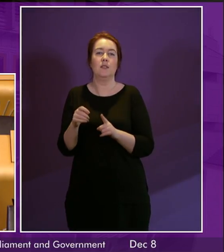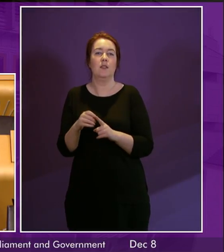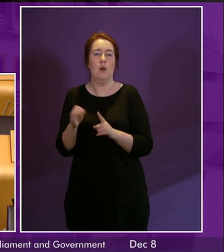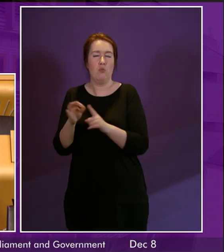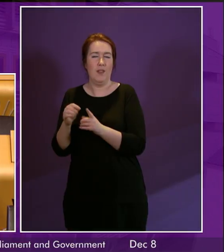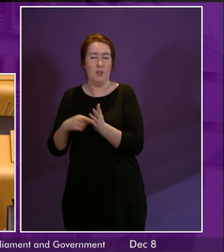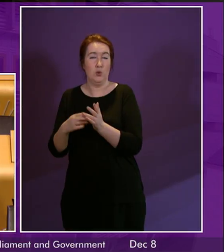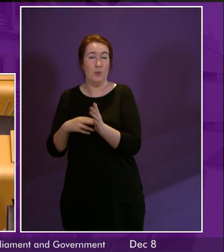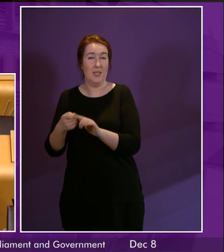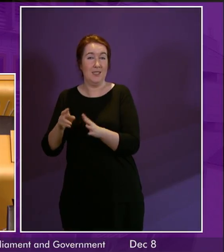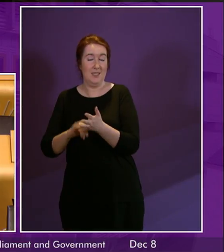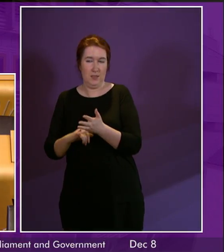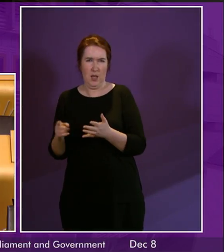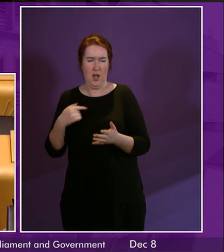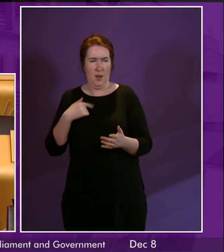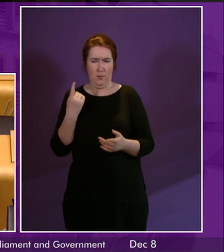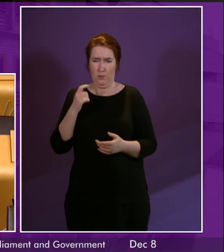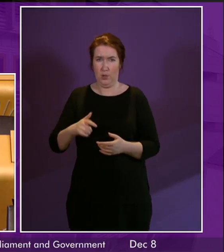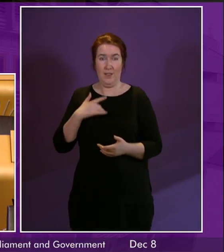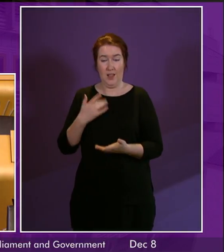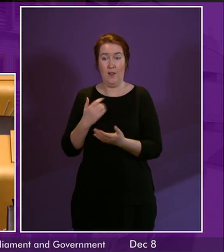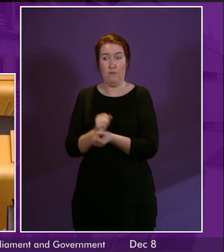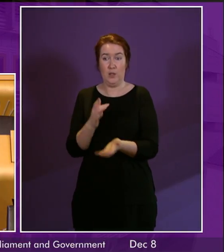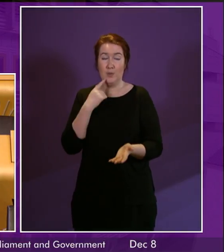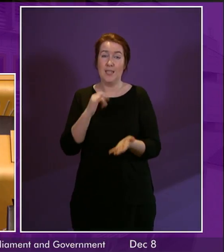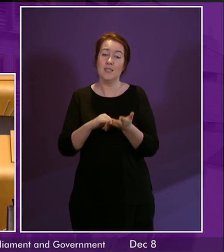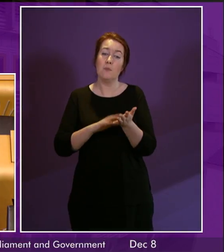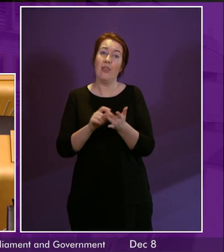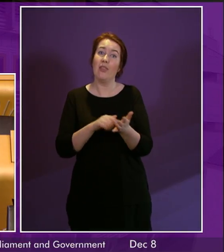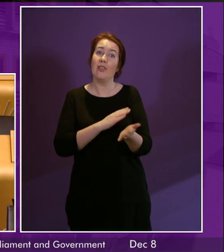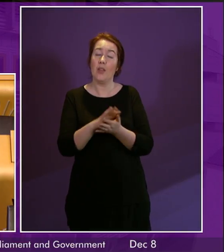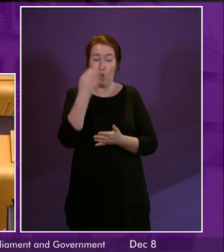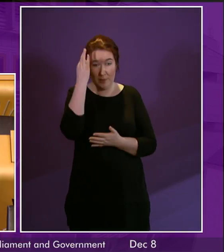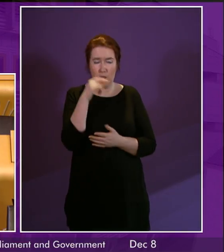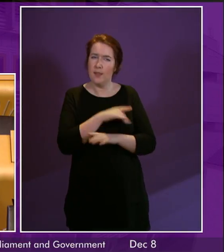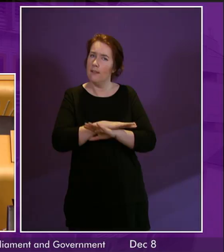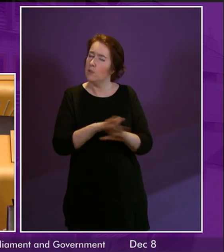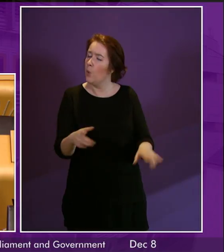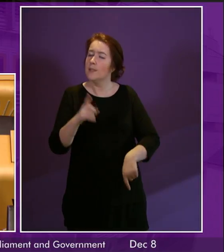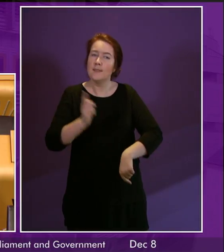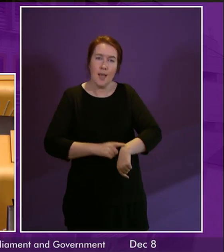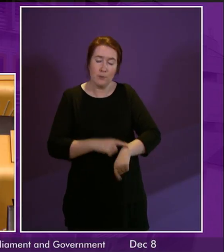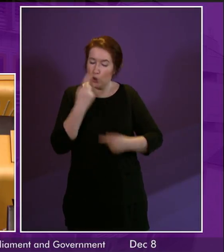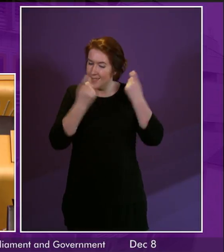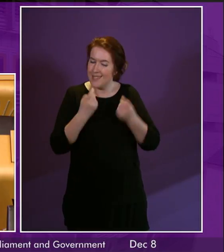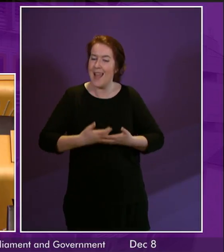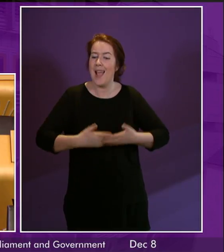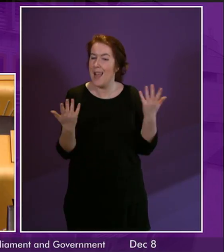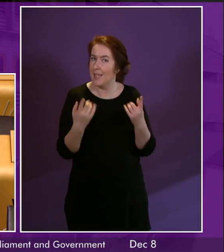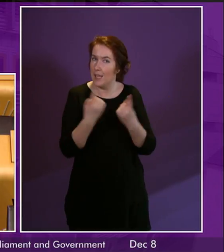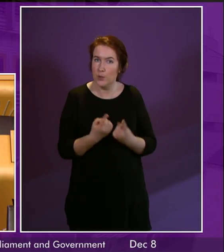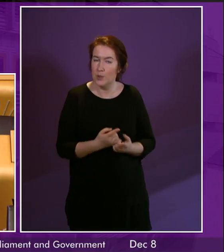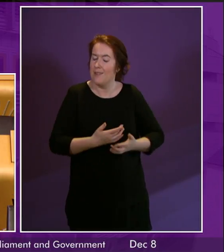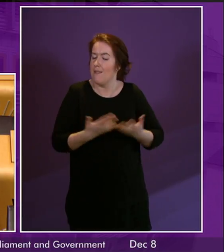committee, perhaps I'm the only person who feels really free to say that the Smith Commission didn't have the time to consider any issues in